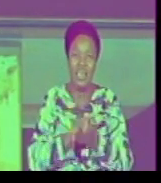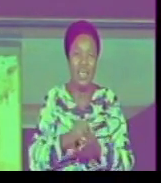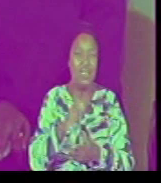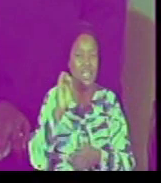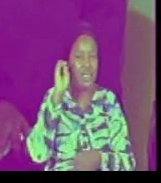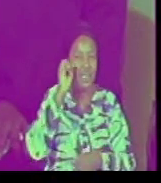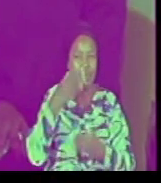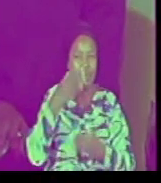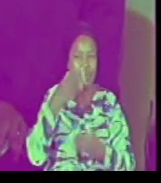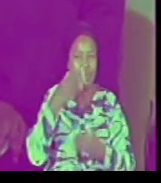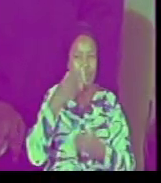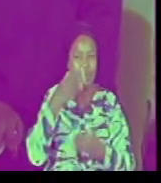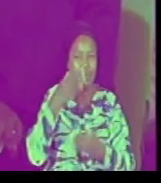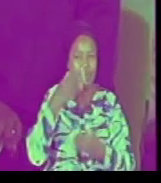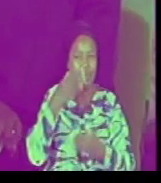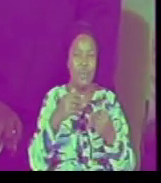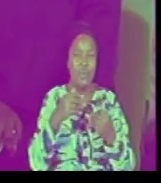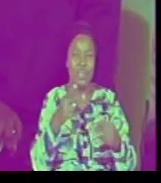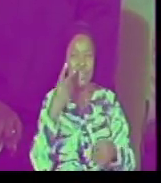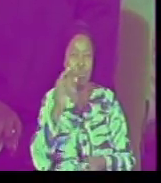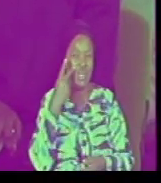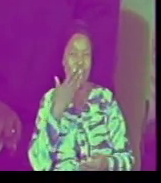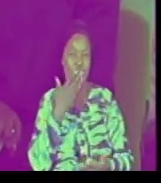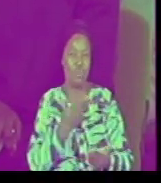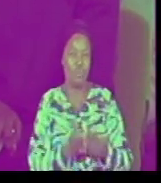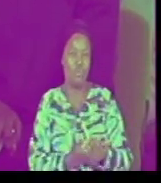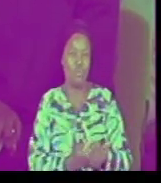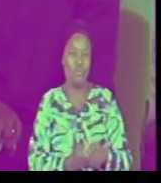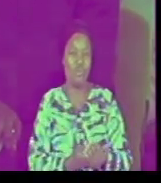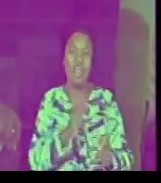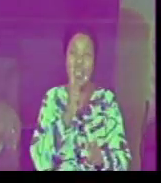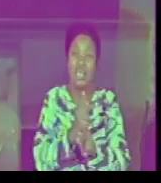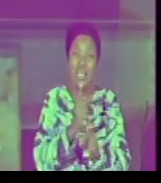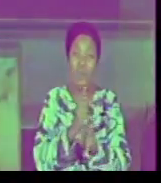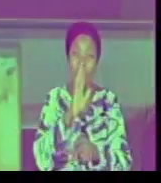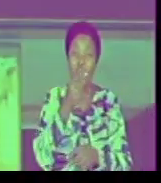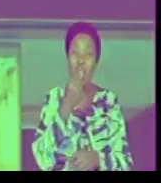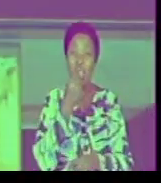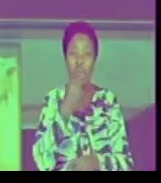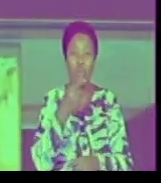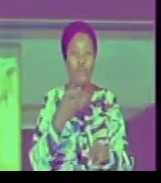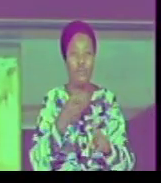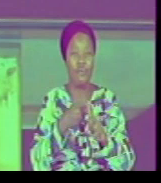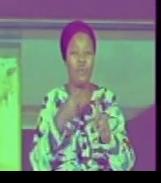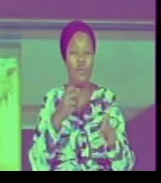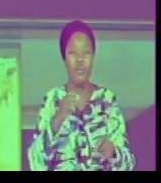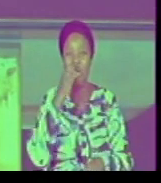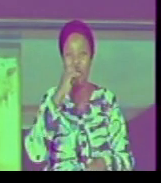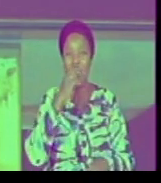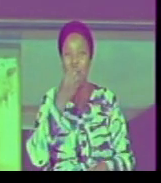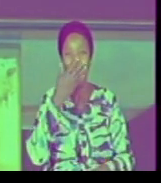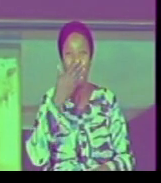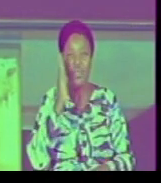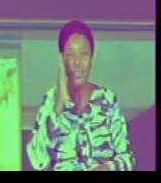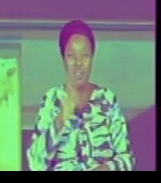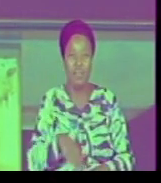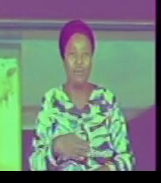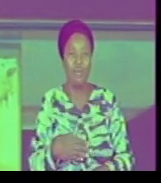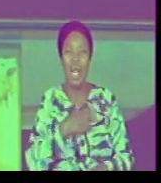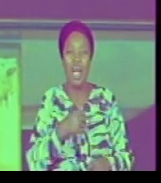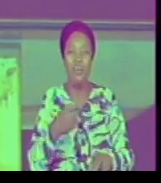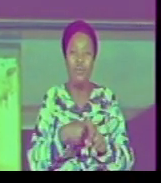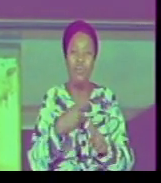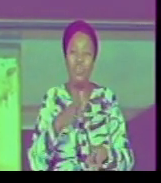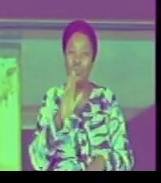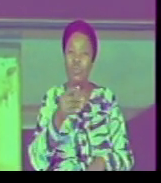see good. Keep thy tongue from evil and thy lips from speaking